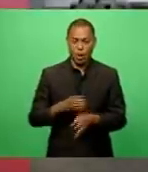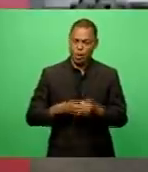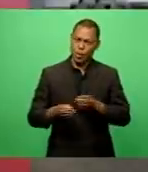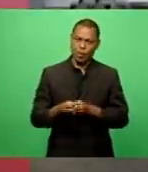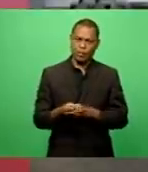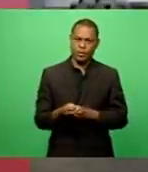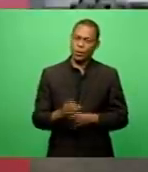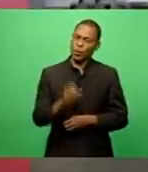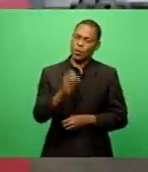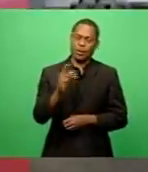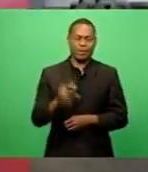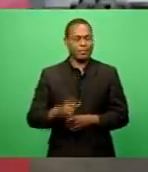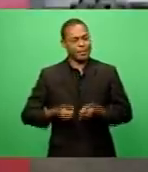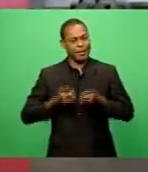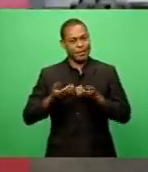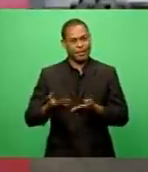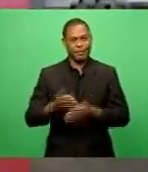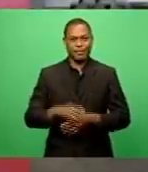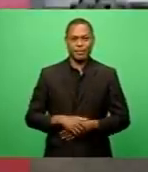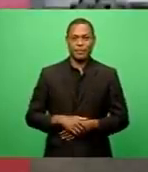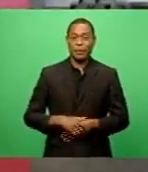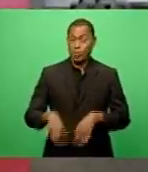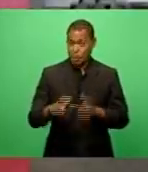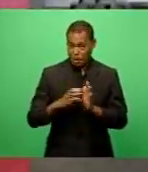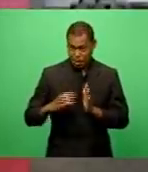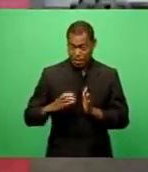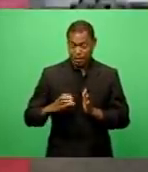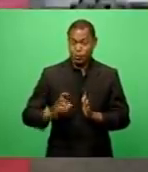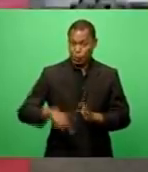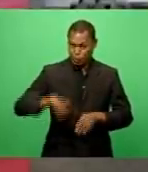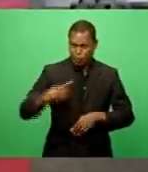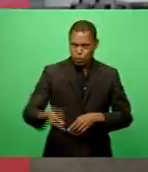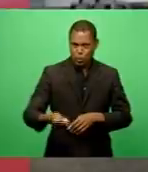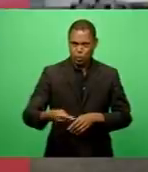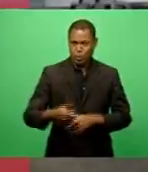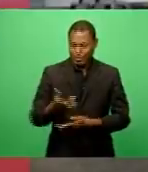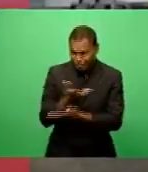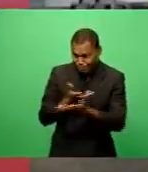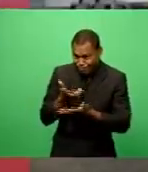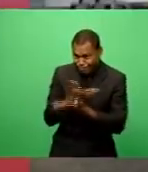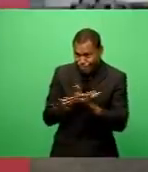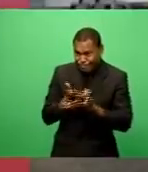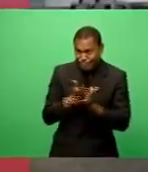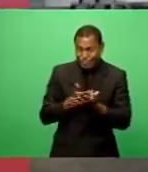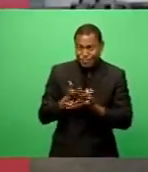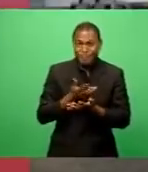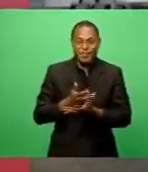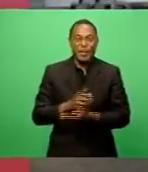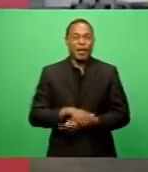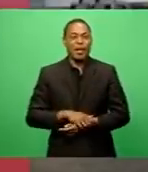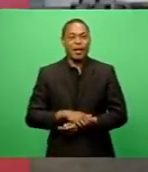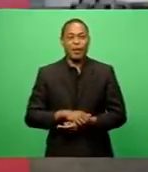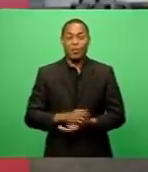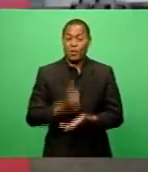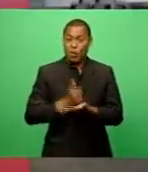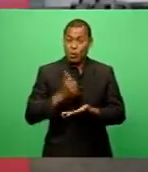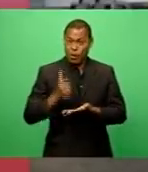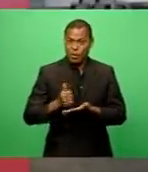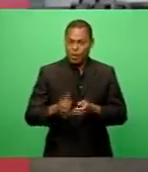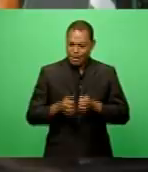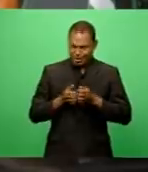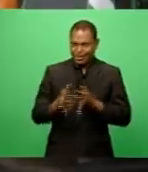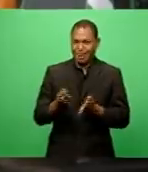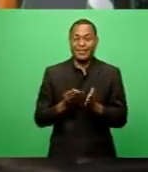Central Eastern Minibus will provide service from tomorrow. We will liaise with the authorities and then we'll start their